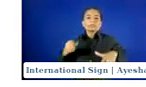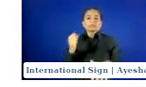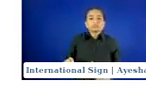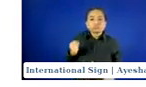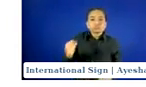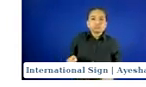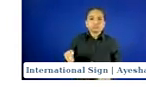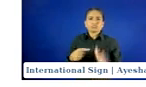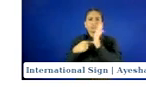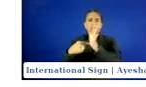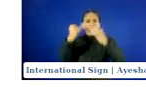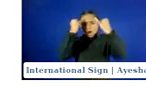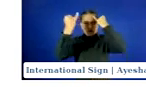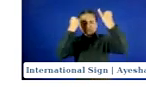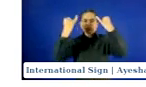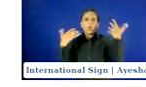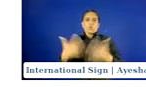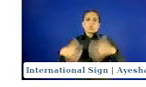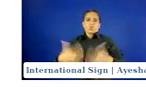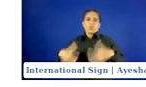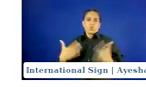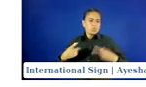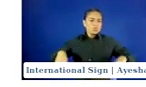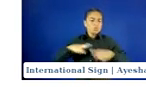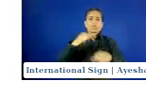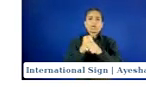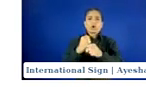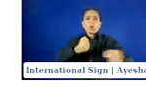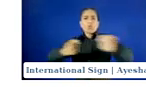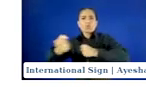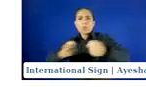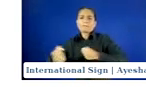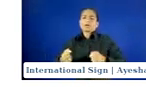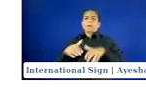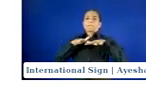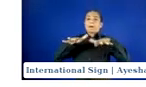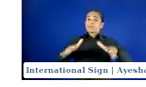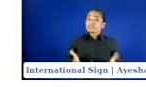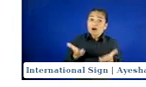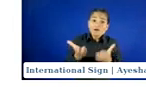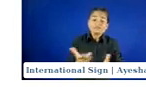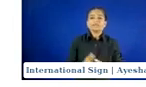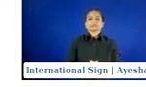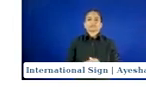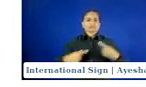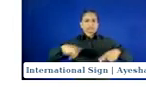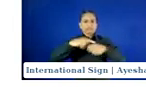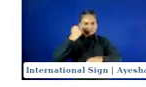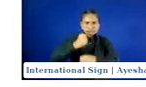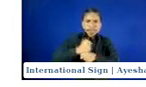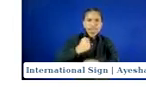service workers in the Teaching Service Commission. Next step is we want to make sure that this is rolled